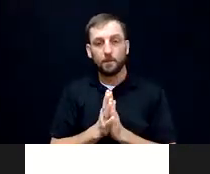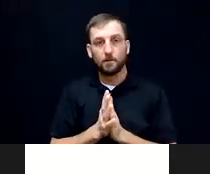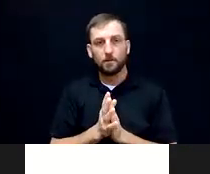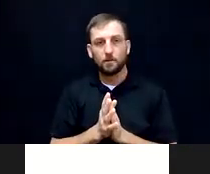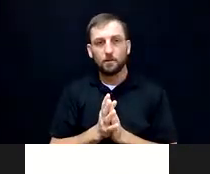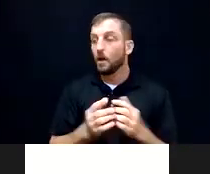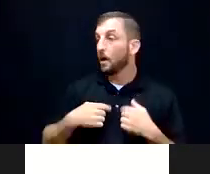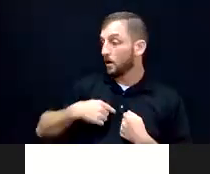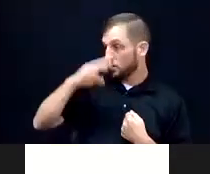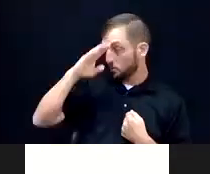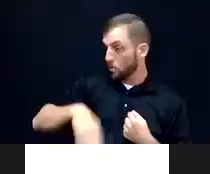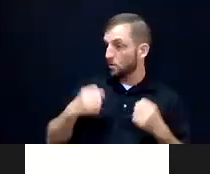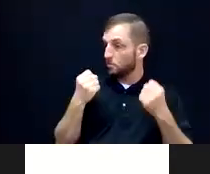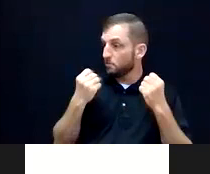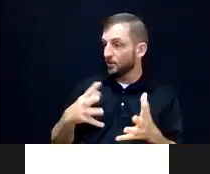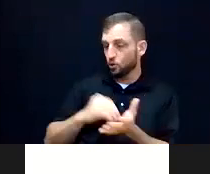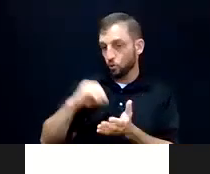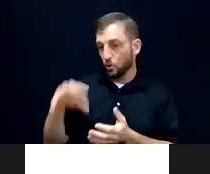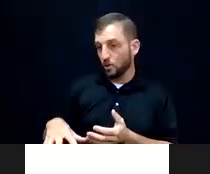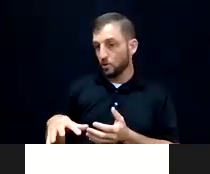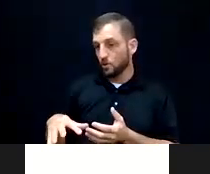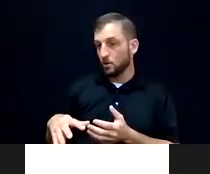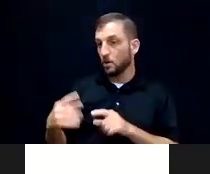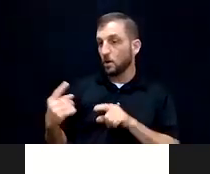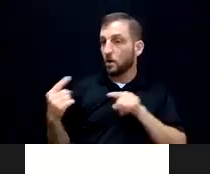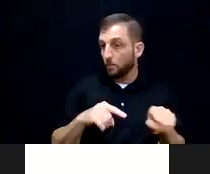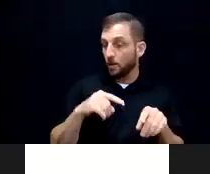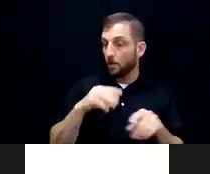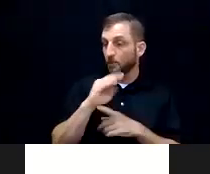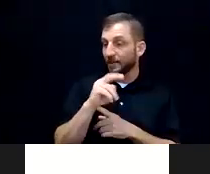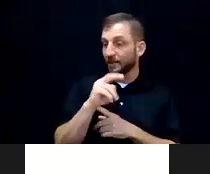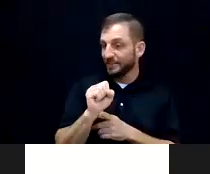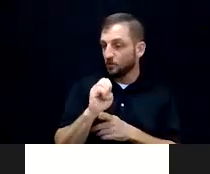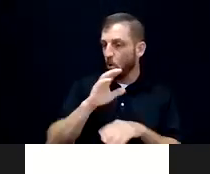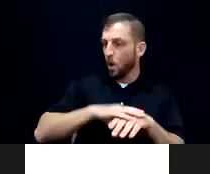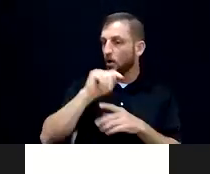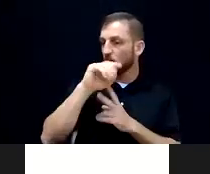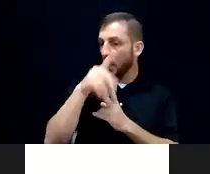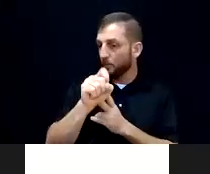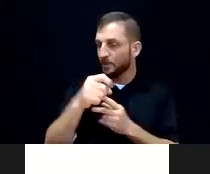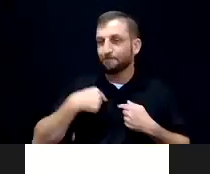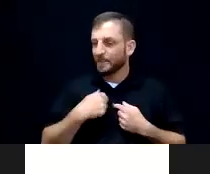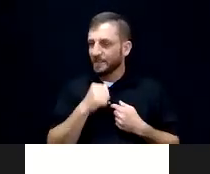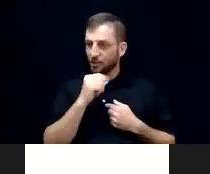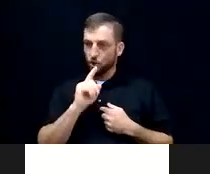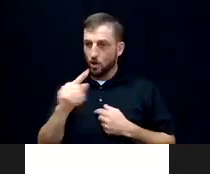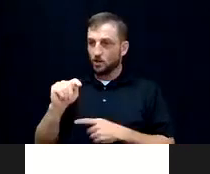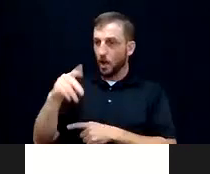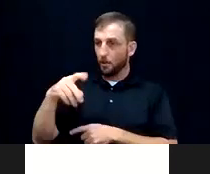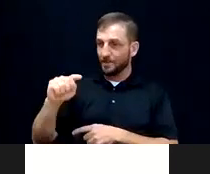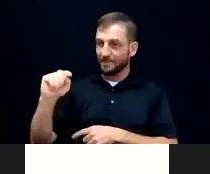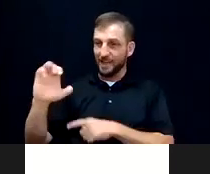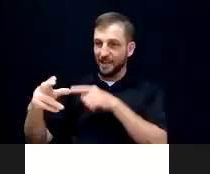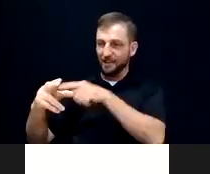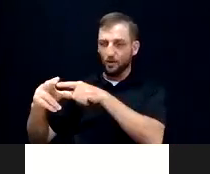I know that a lot of students are come to McNeese on TOPS. I'm not sure what TOPS Tech, what that is. I mean, you have to make the, you